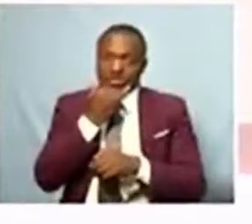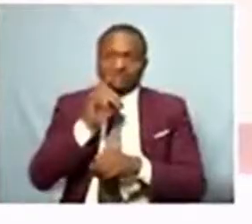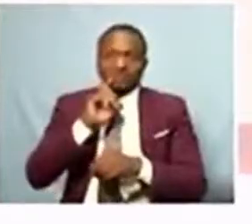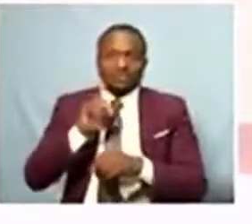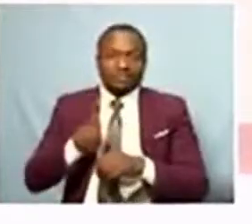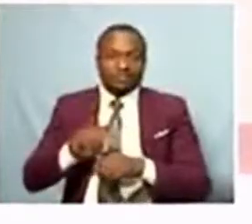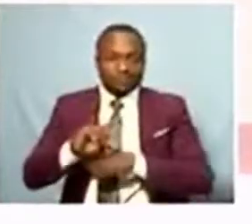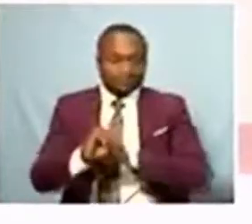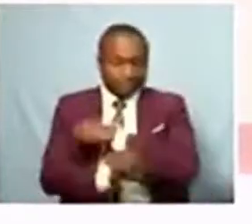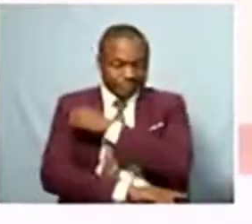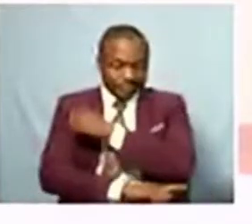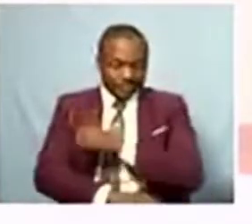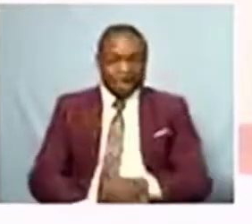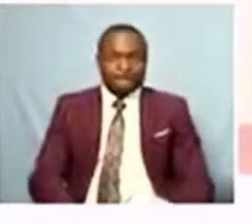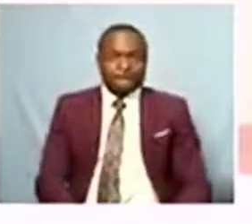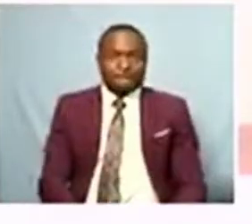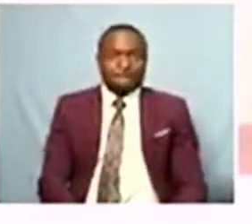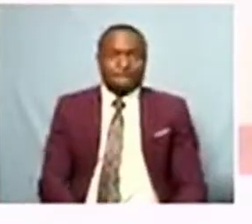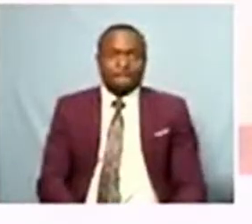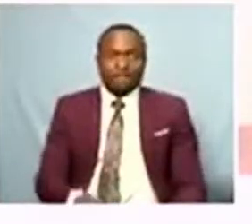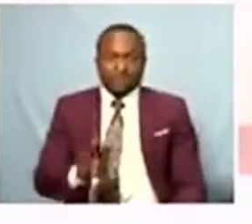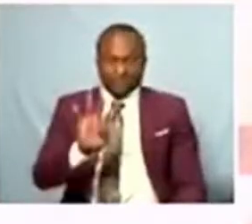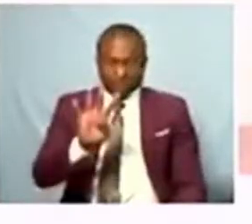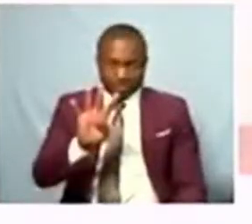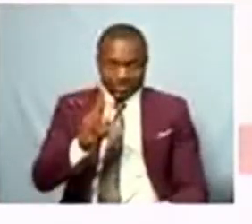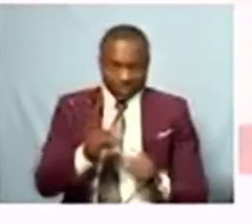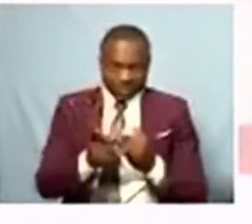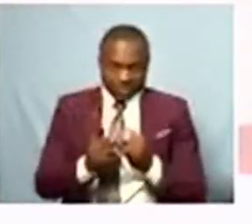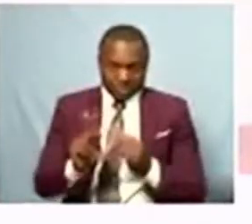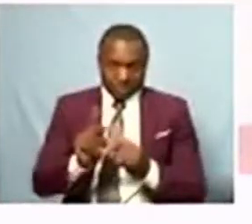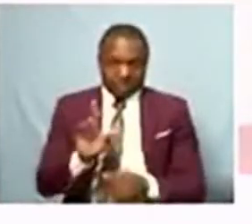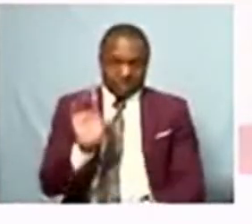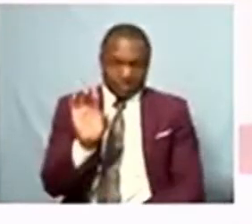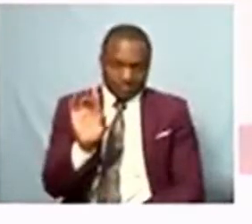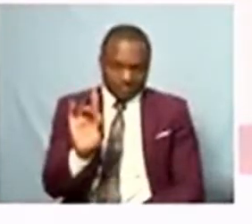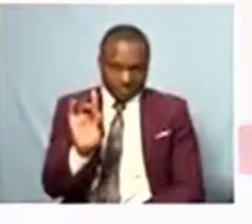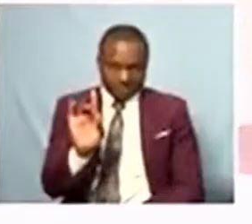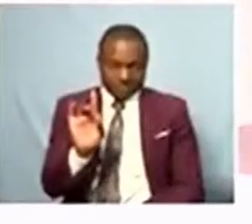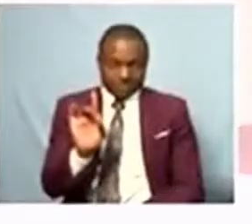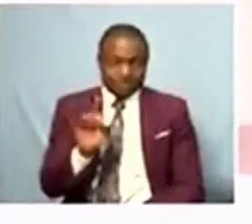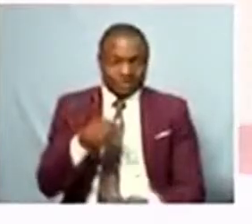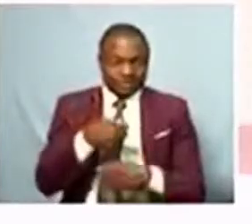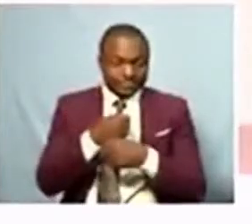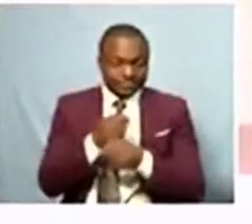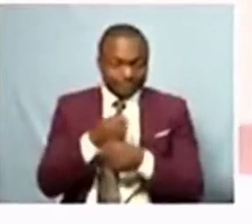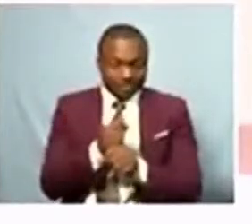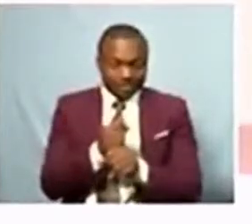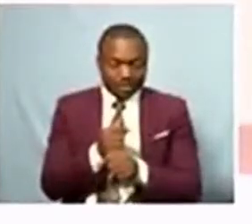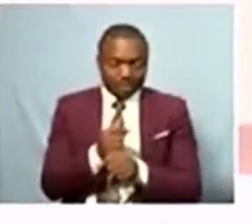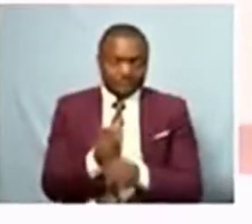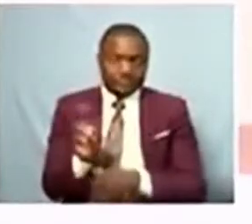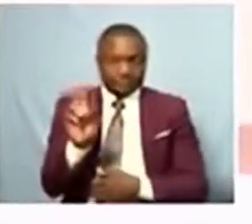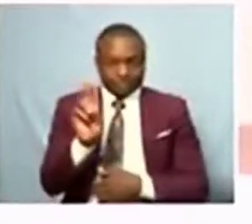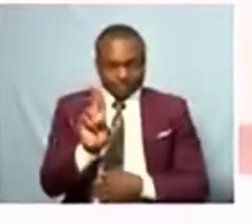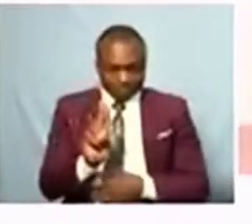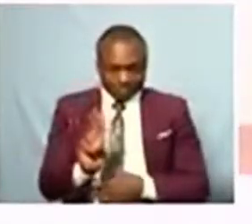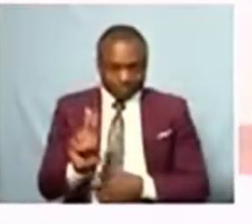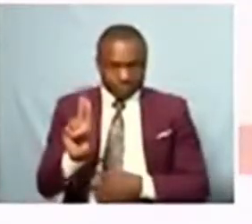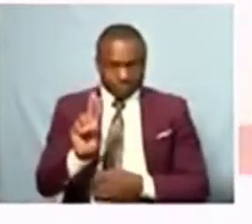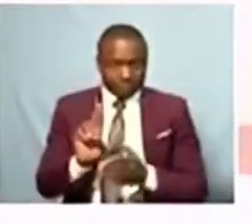prosecution. Sir, the fourth one is Part 8, which establishes the enforcement